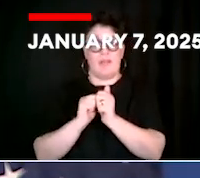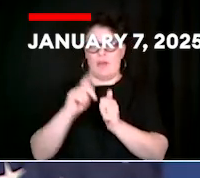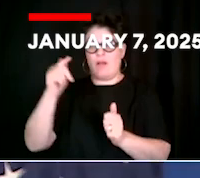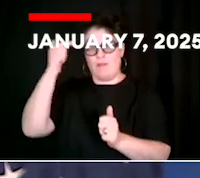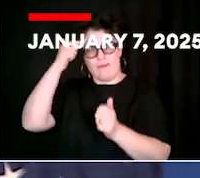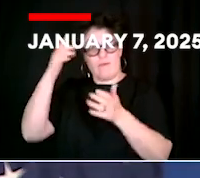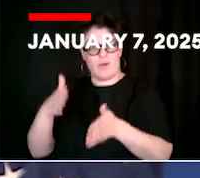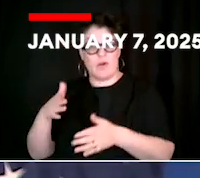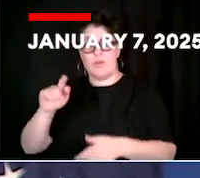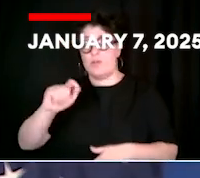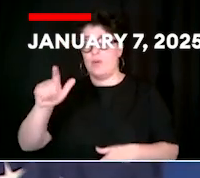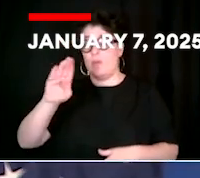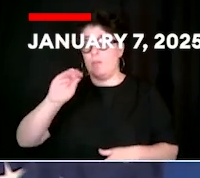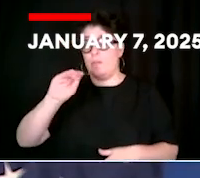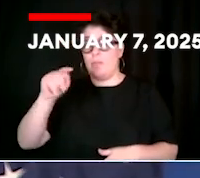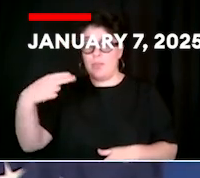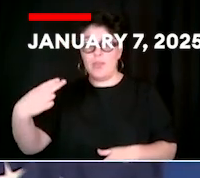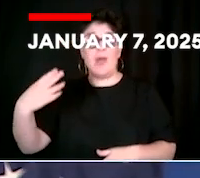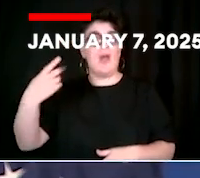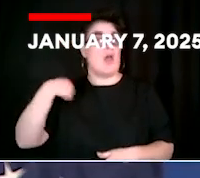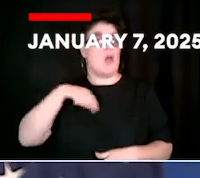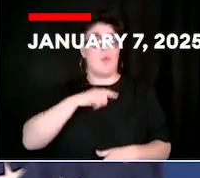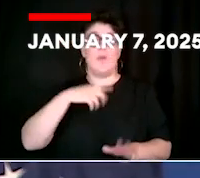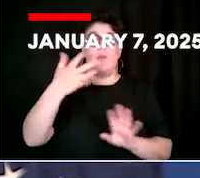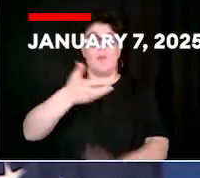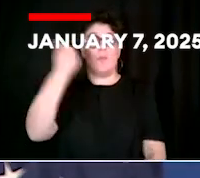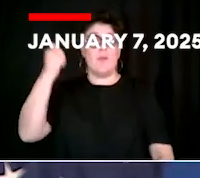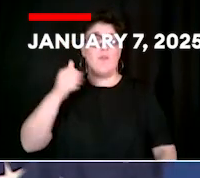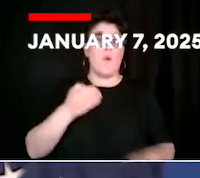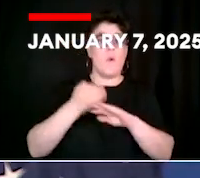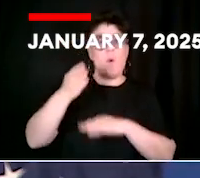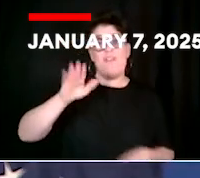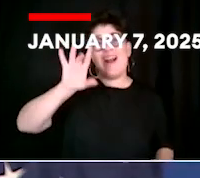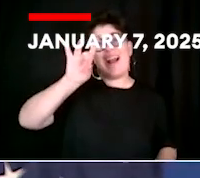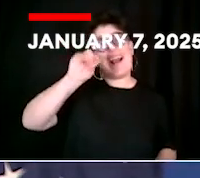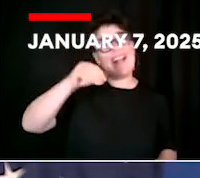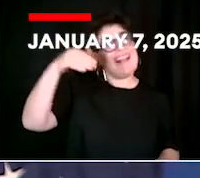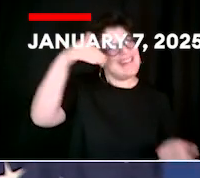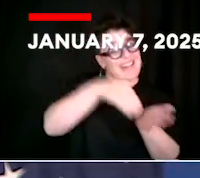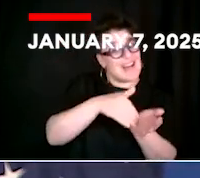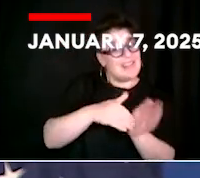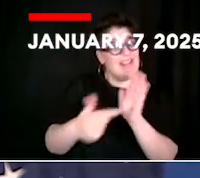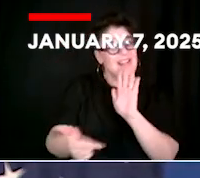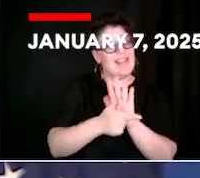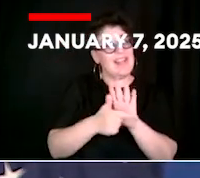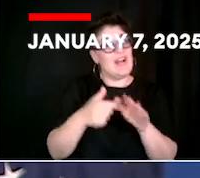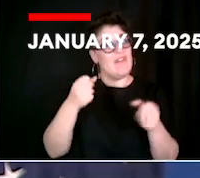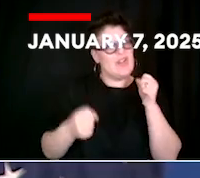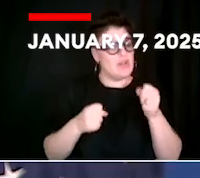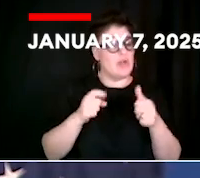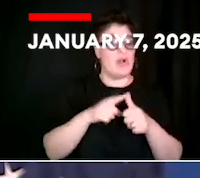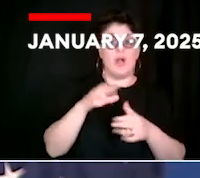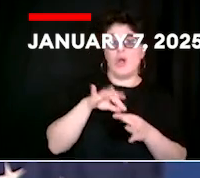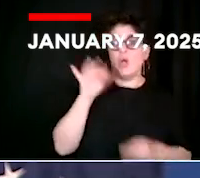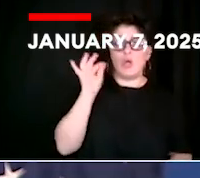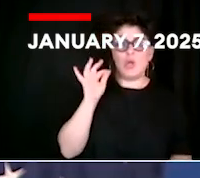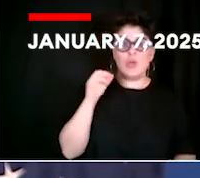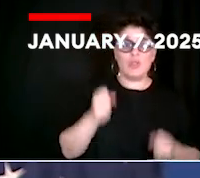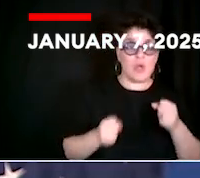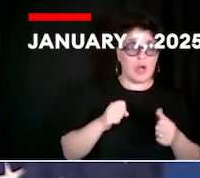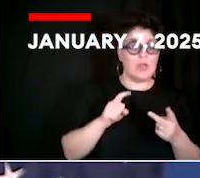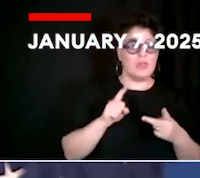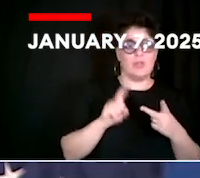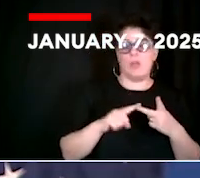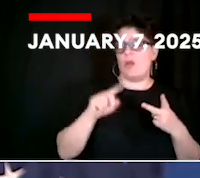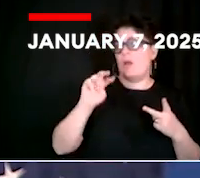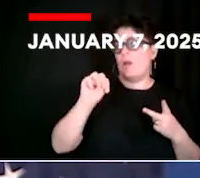over 80,000 illegal vehicles, from cars, ghost cars, to mopeds, to three-wheelers, to